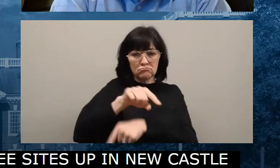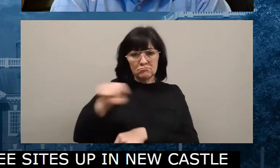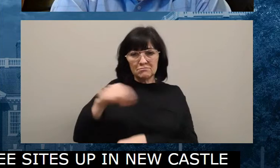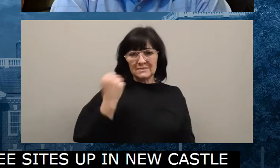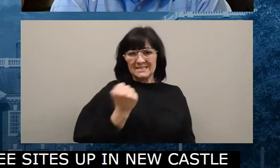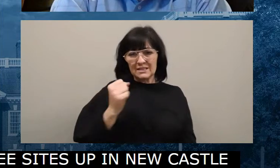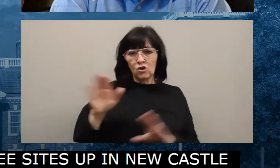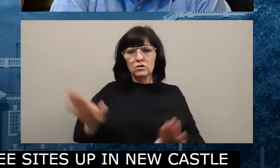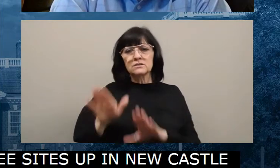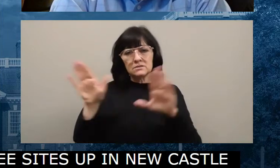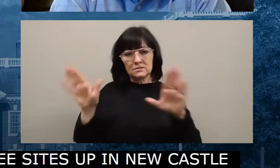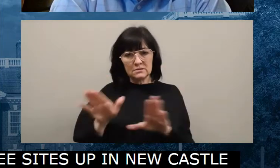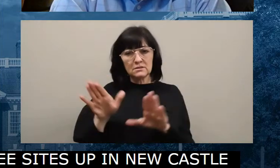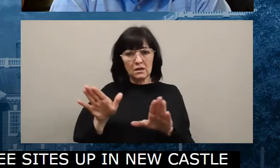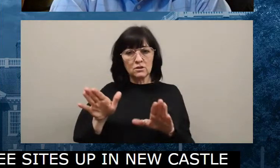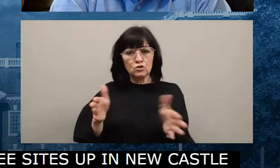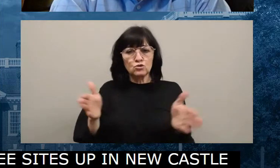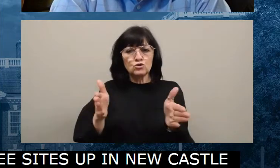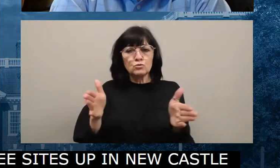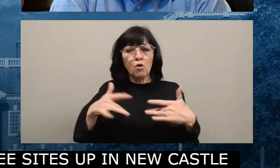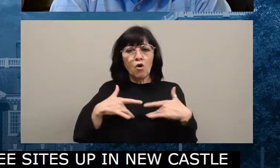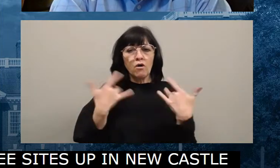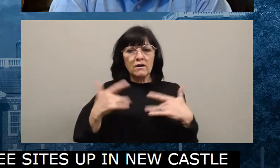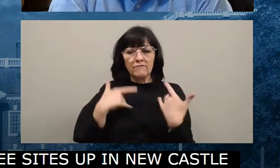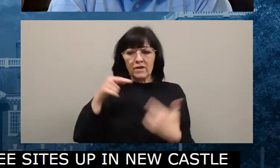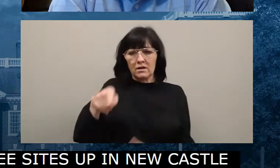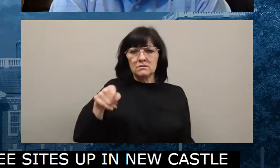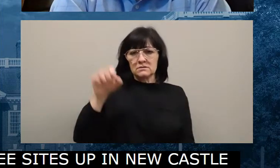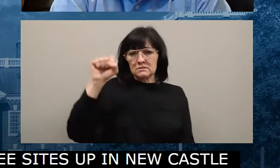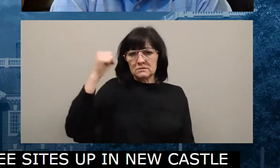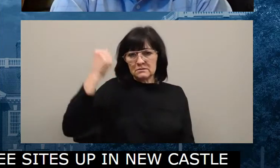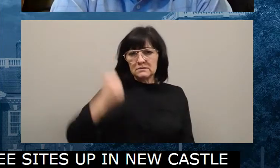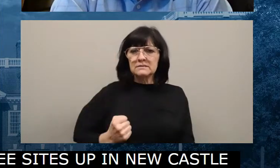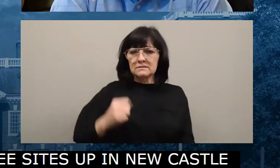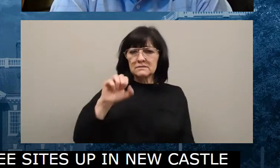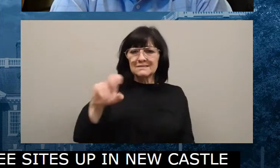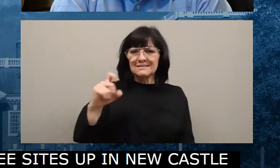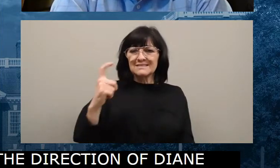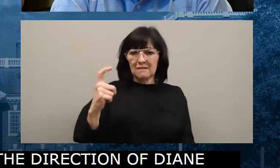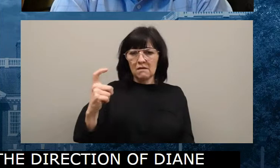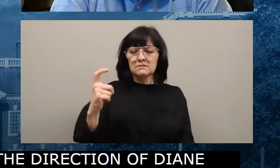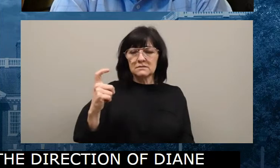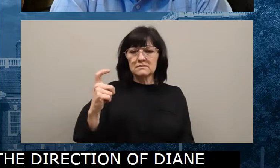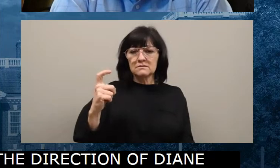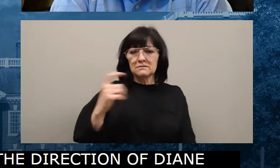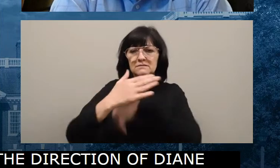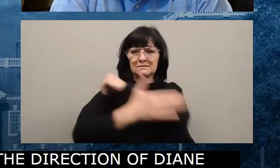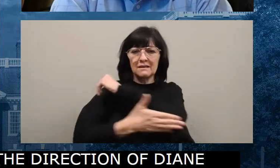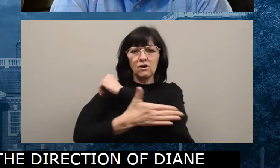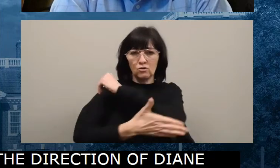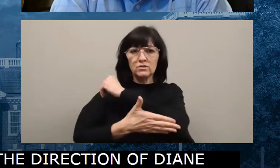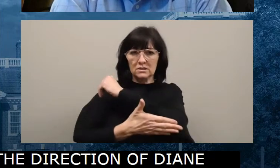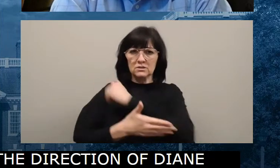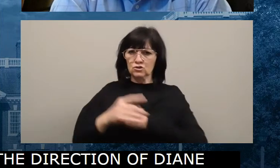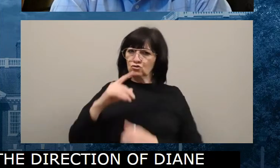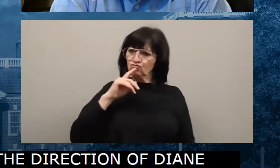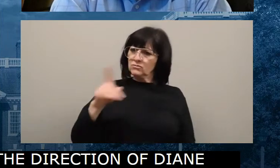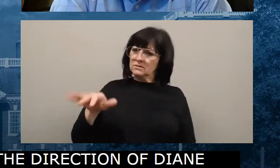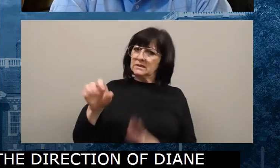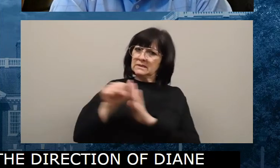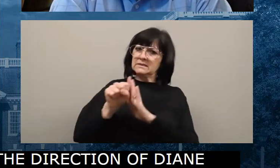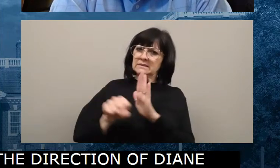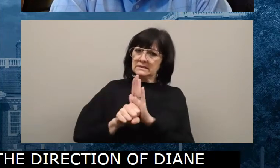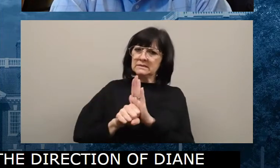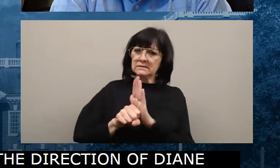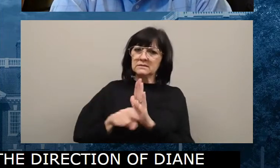as well as some smaller events down in Sussex County. And these are just the ones that the state was really the muscle behind with our partners, whether it